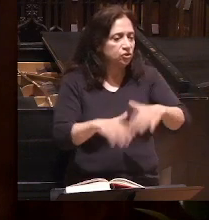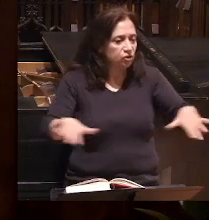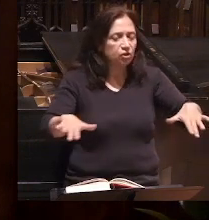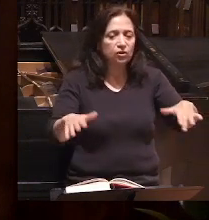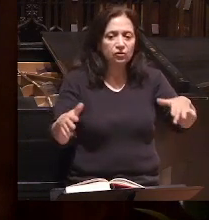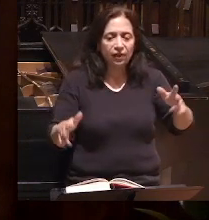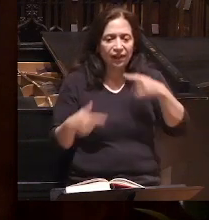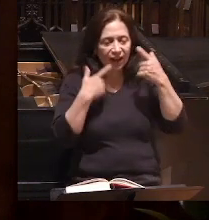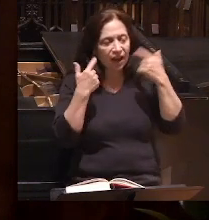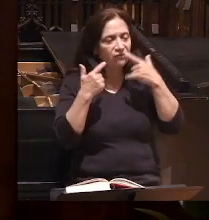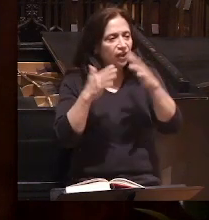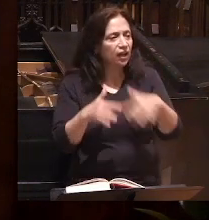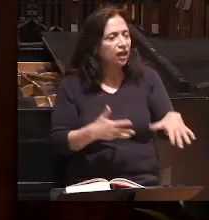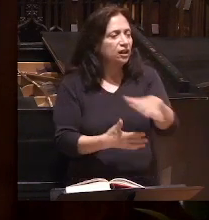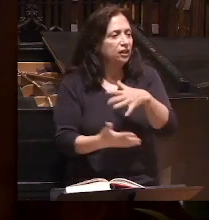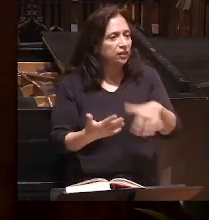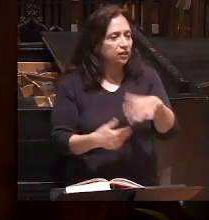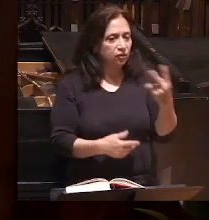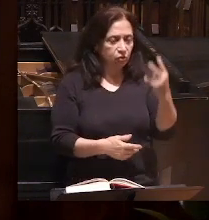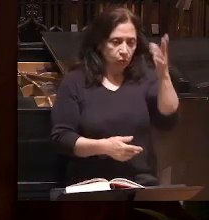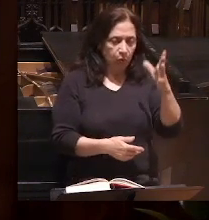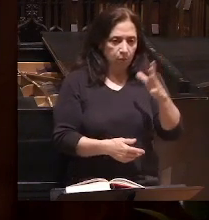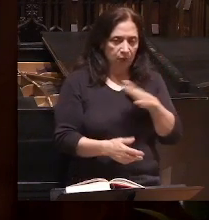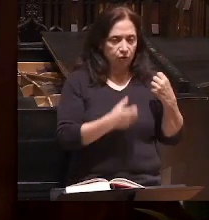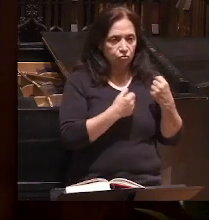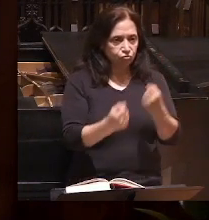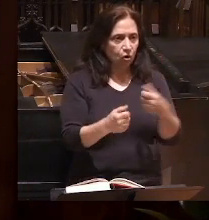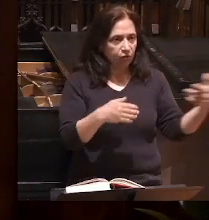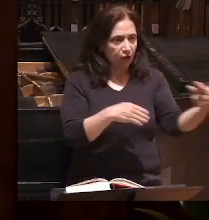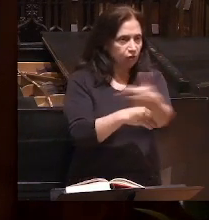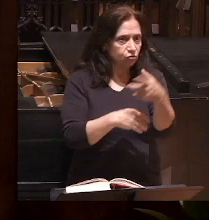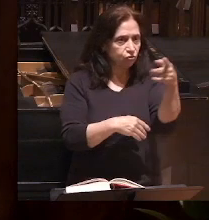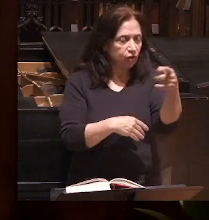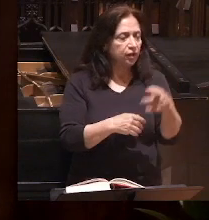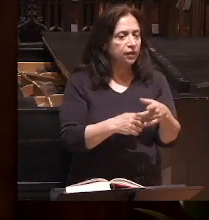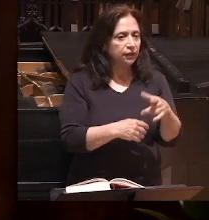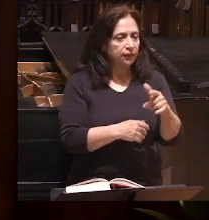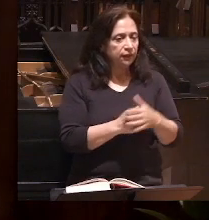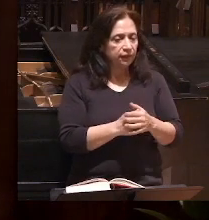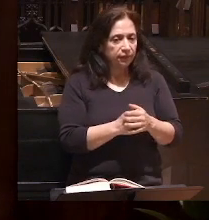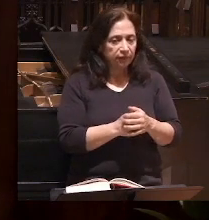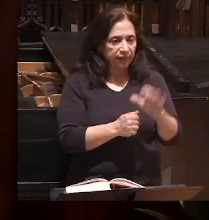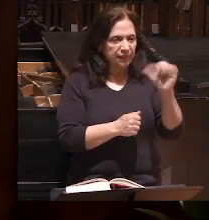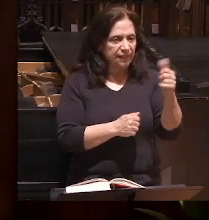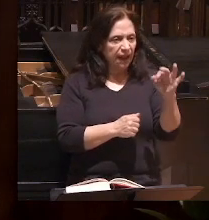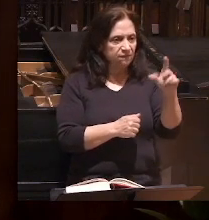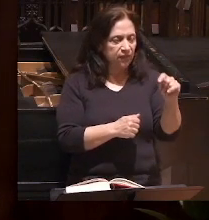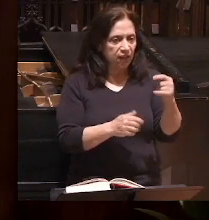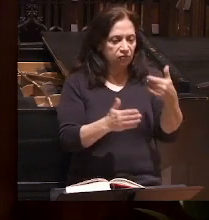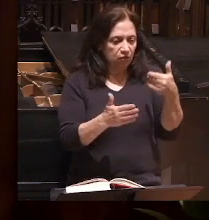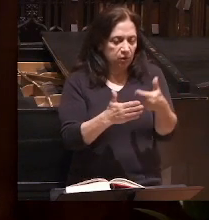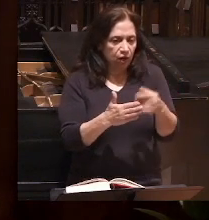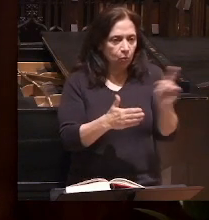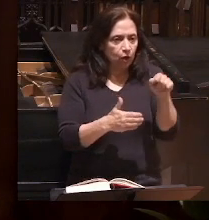children laughing, that two men drove down this street, which is 10 feet from where you are sitting on